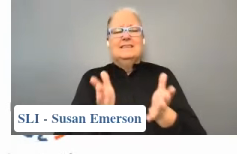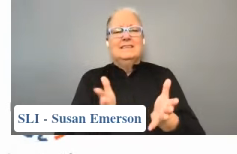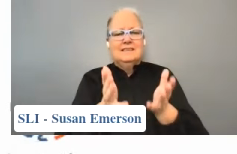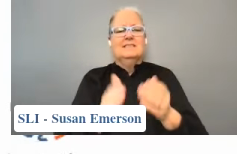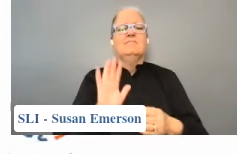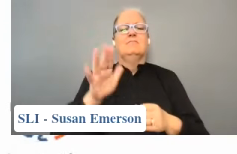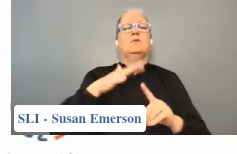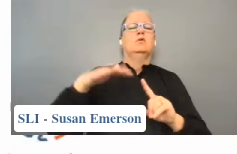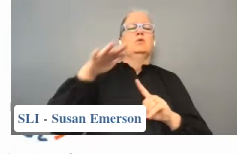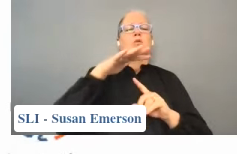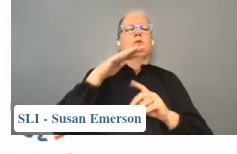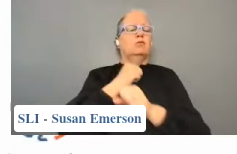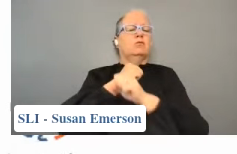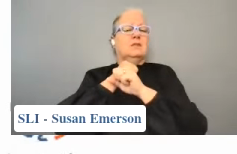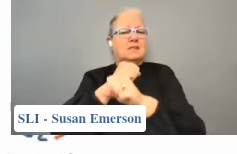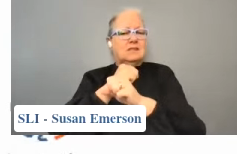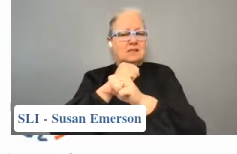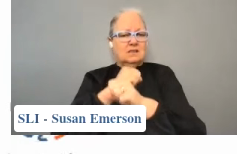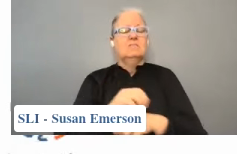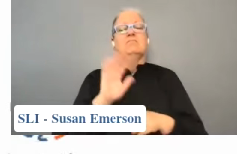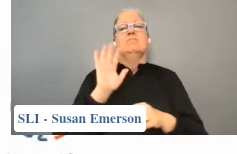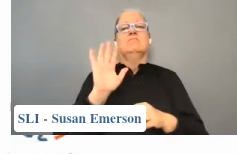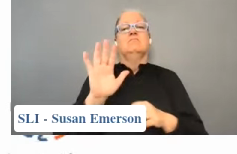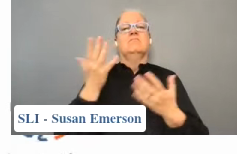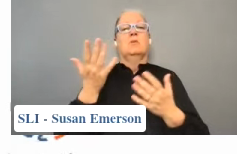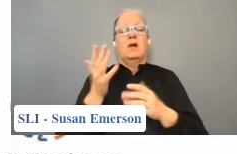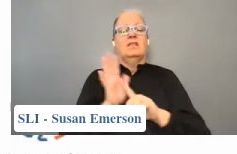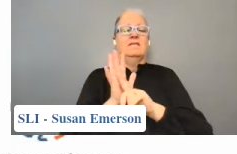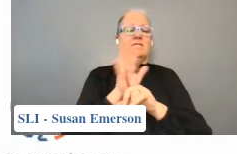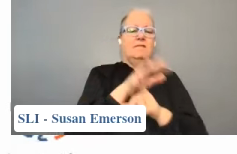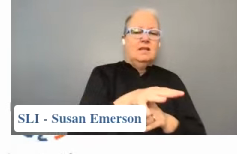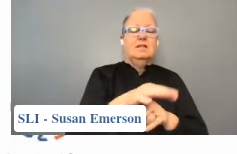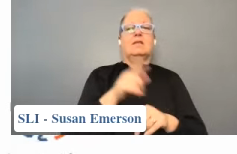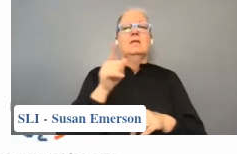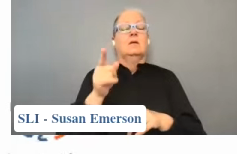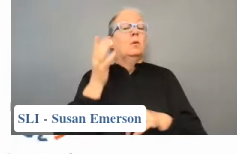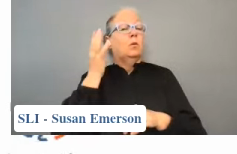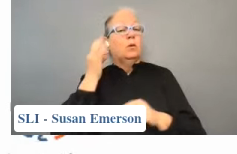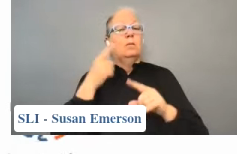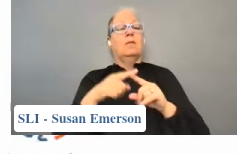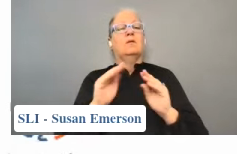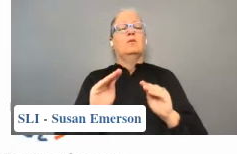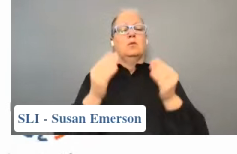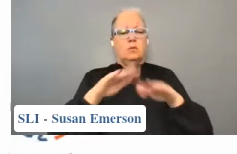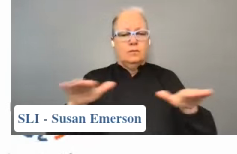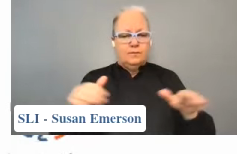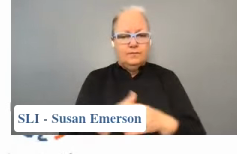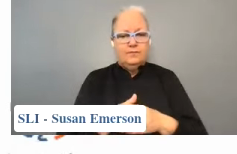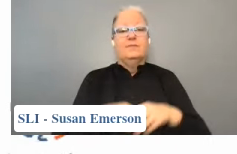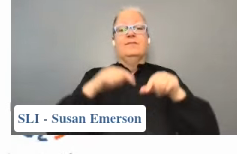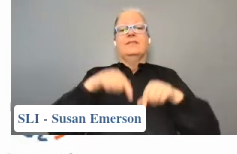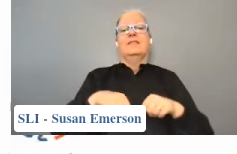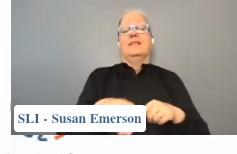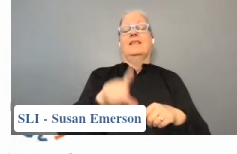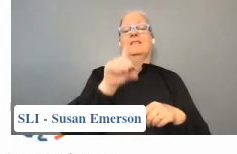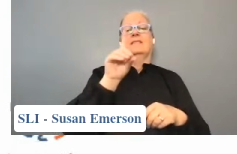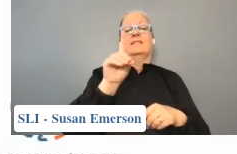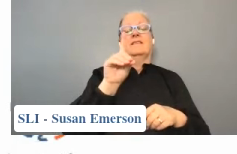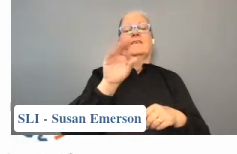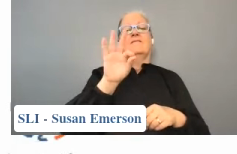girls. Today's webinar is being co-hosted by Australia's Department of Foreign Affairs and Trade, or